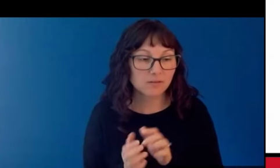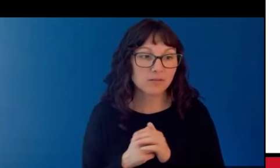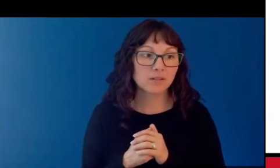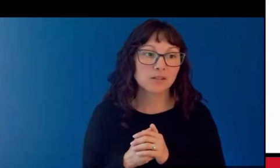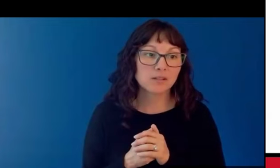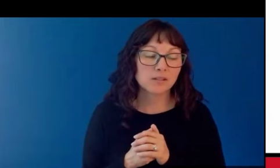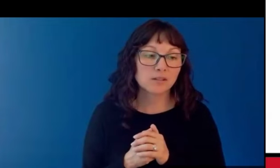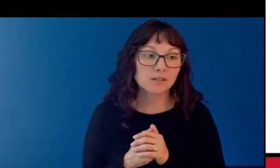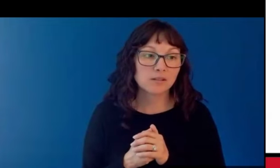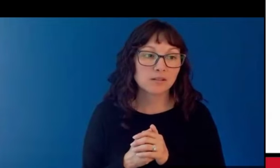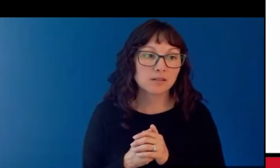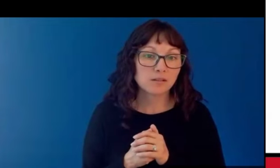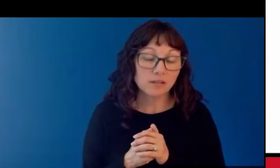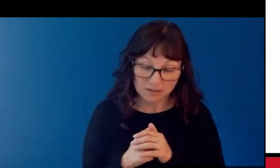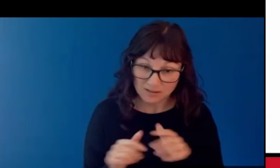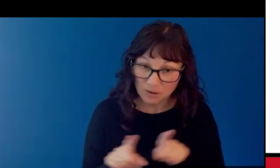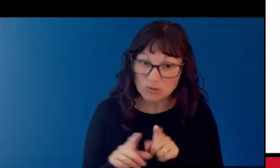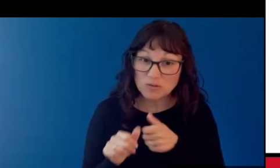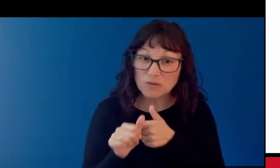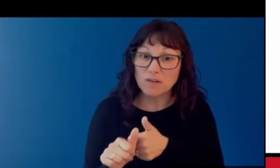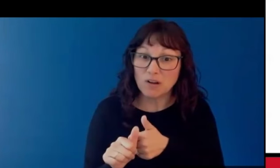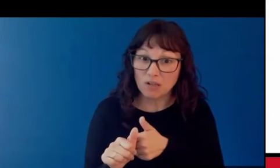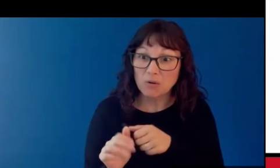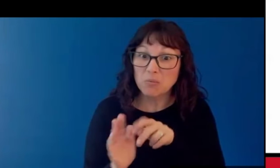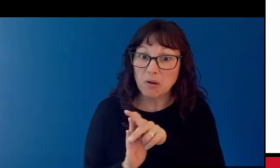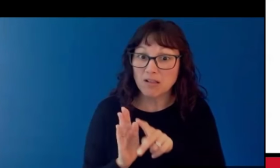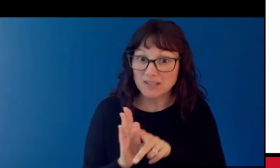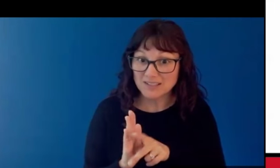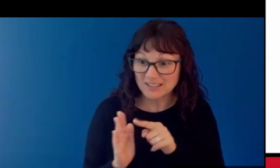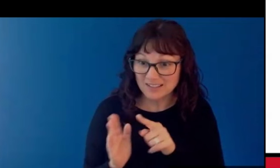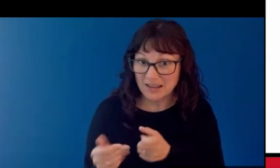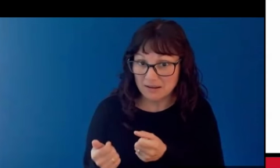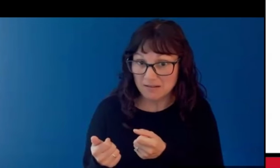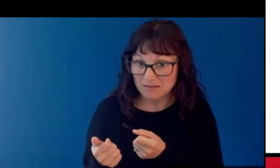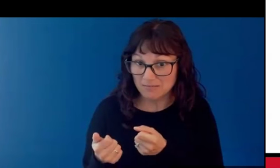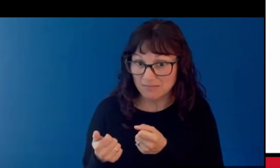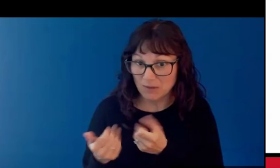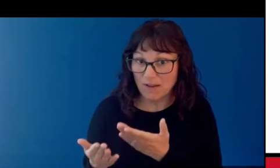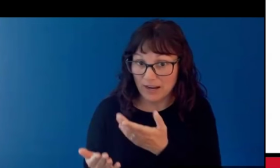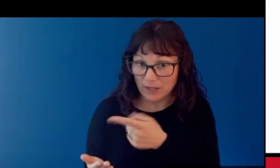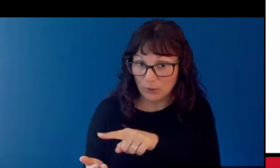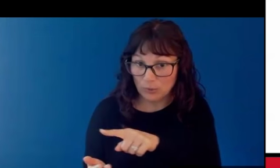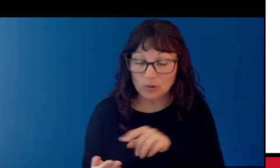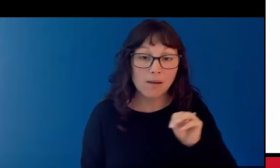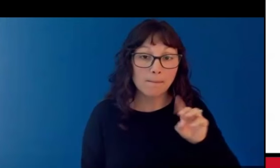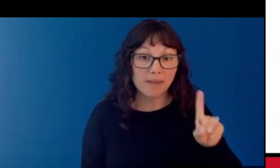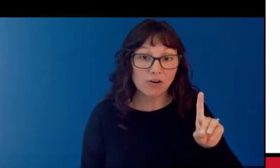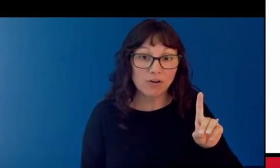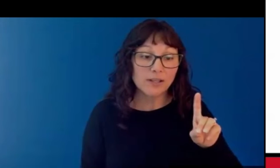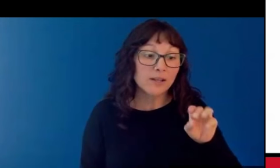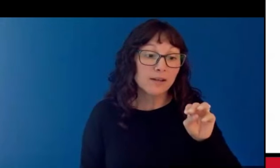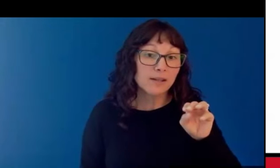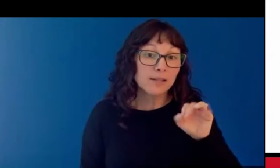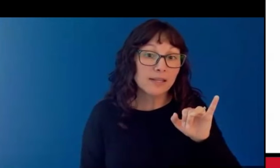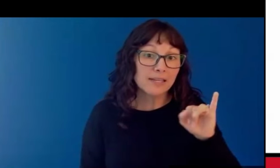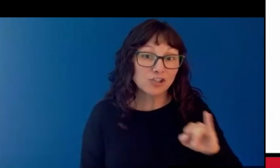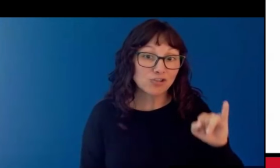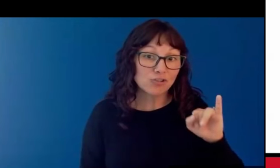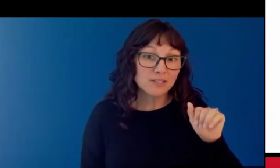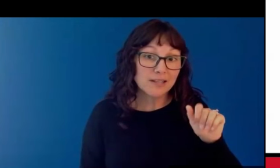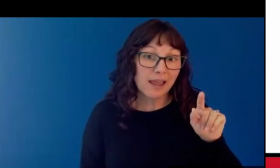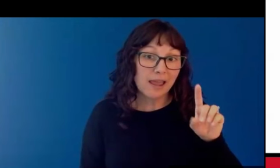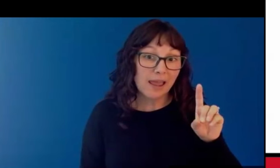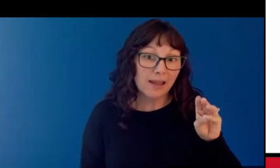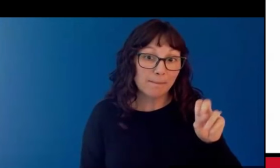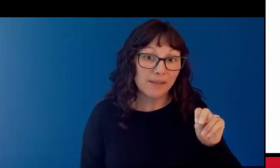and that they follow those policies that they've issued to you. The Maryland Insurance Administration is your state